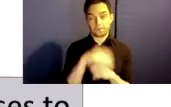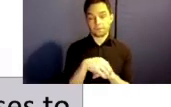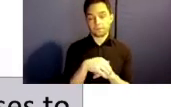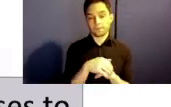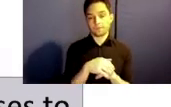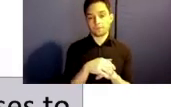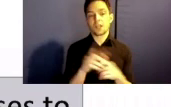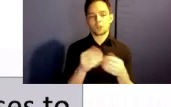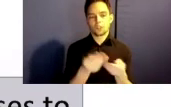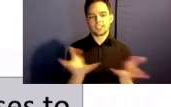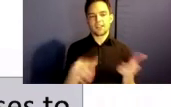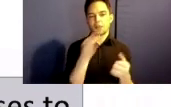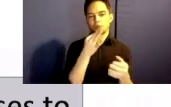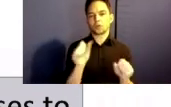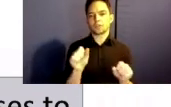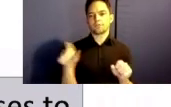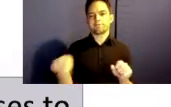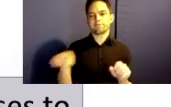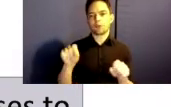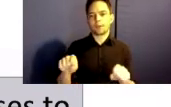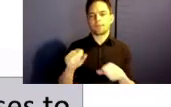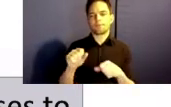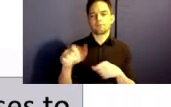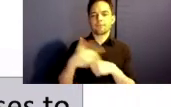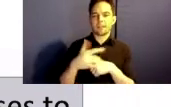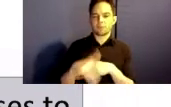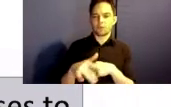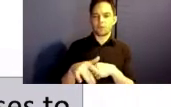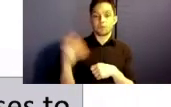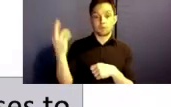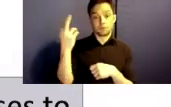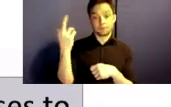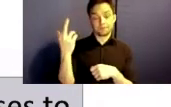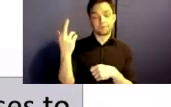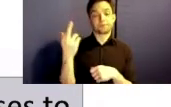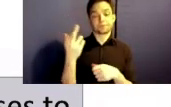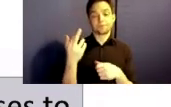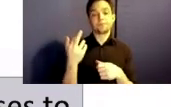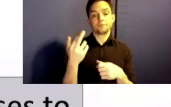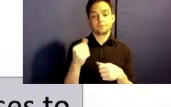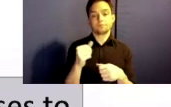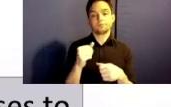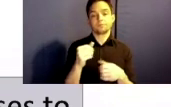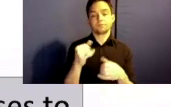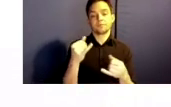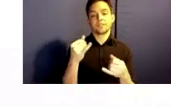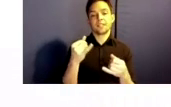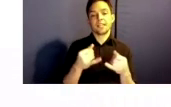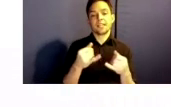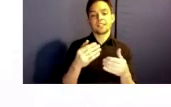as soon as they are available in order to end with this pandemic. Next,